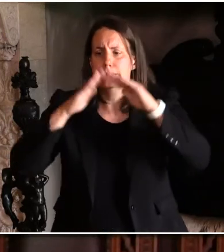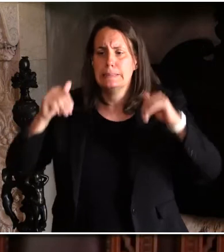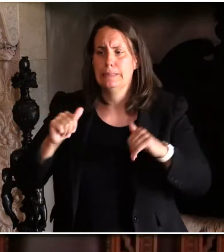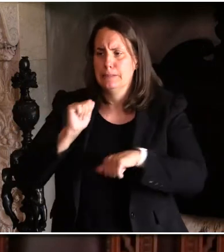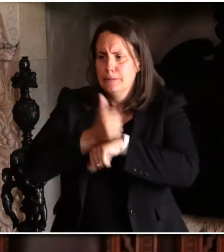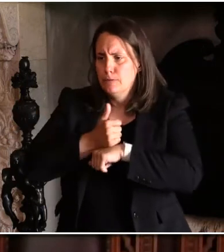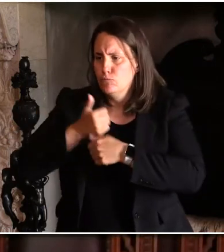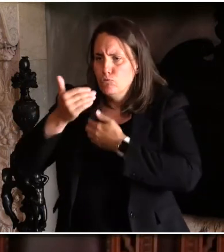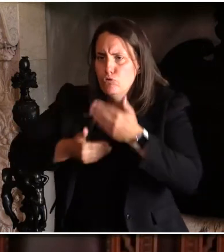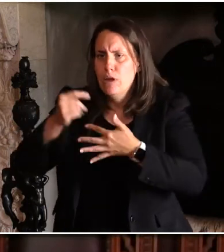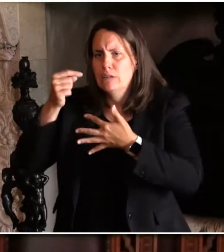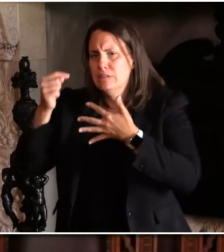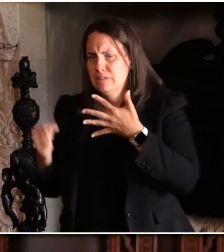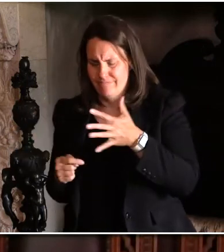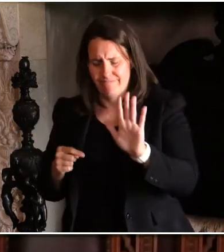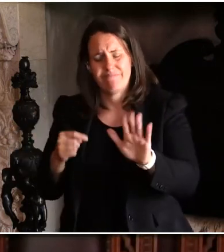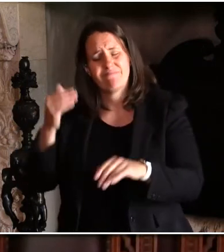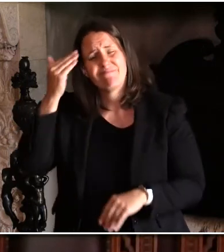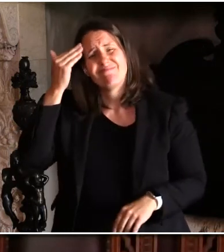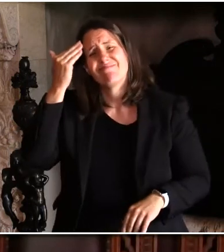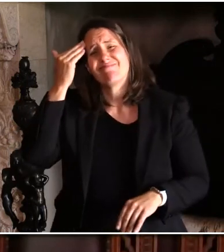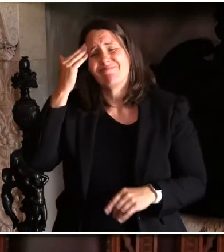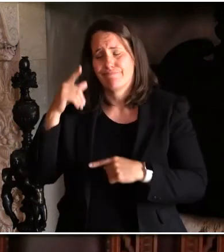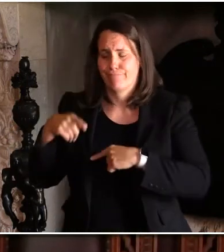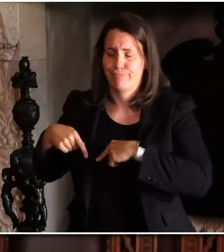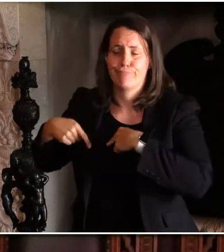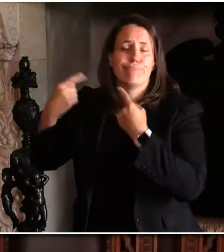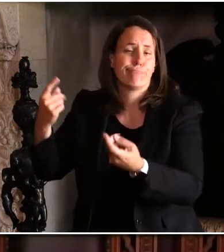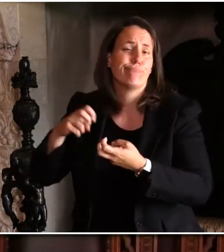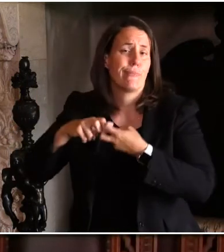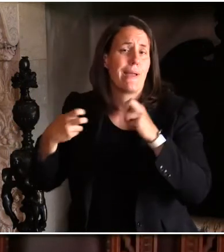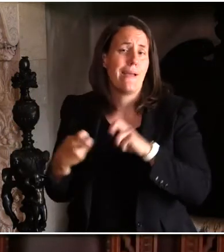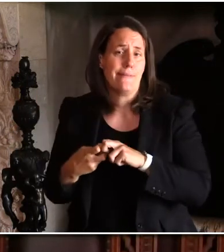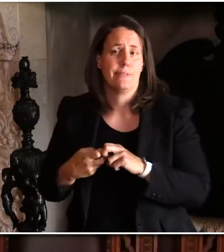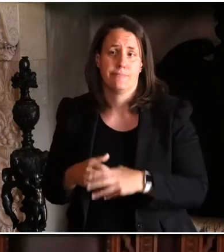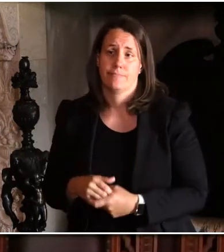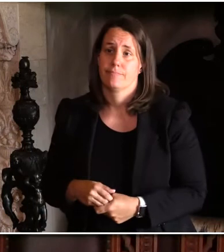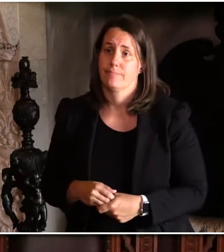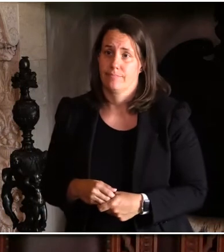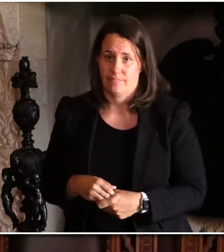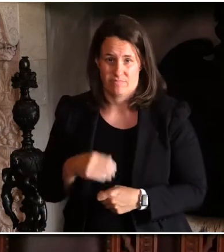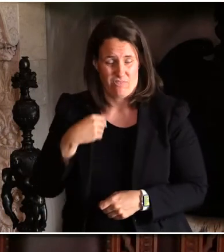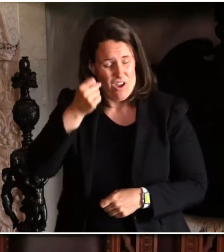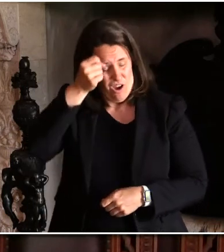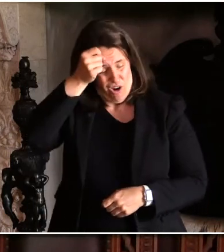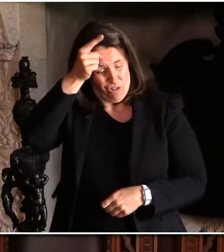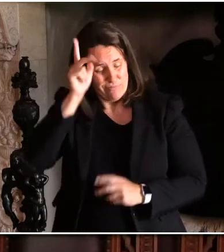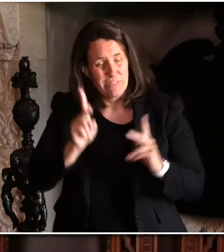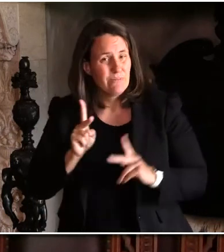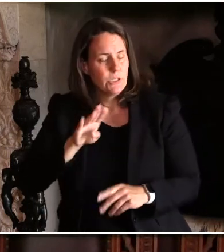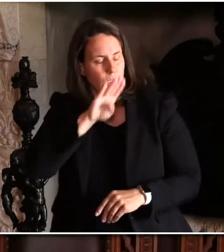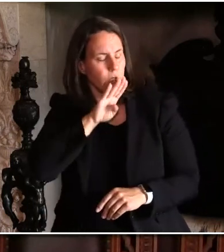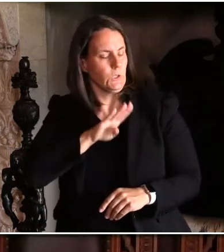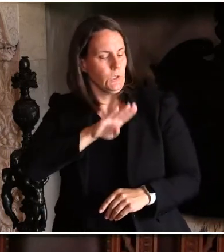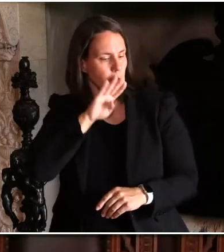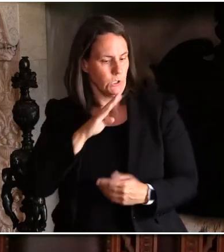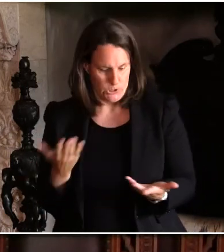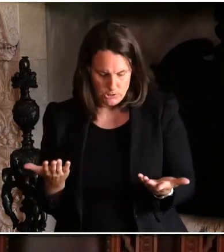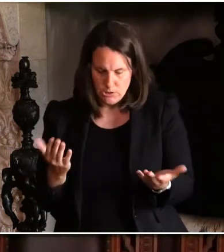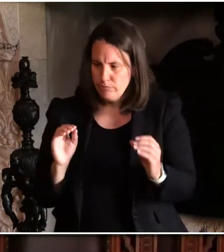waited, I'd have extreme frustration, and I understand that. As a result of that, we have added at